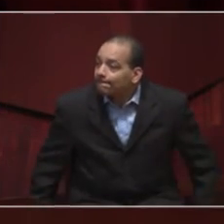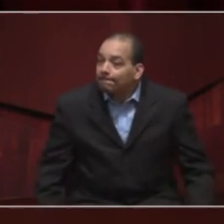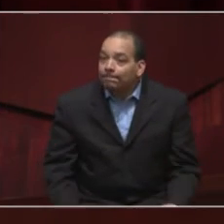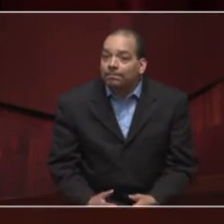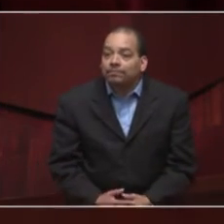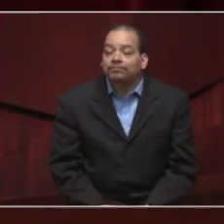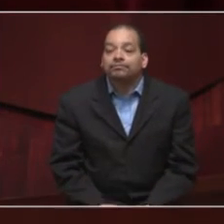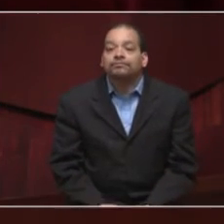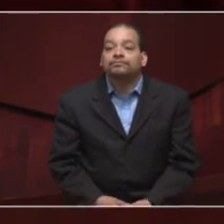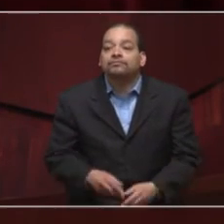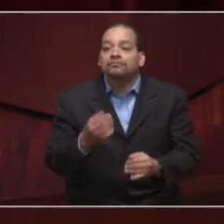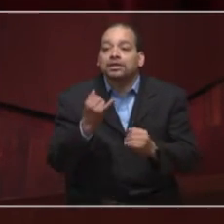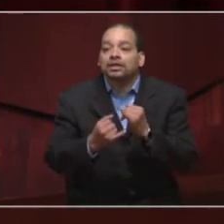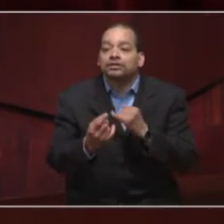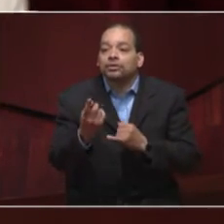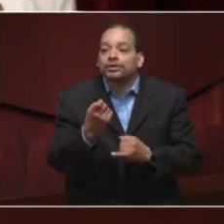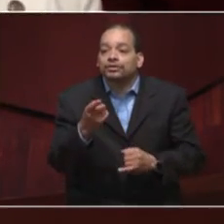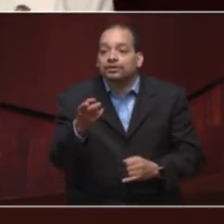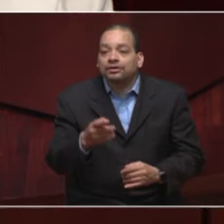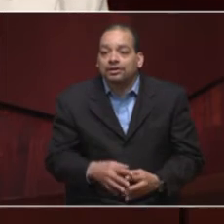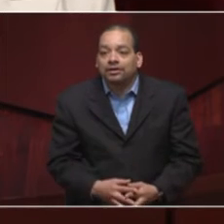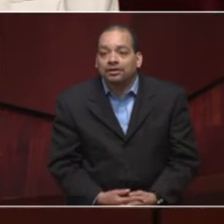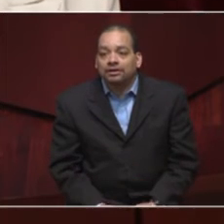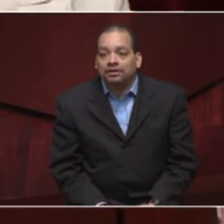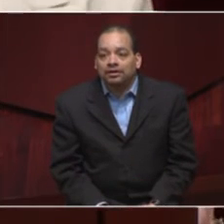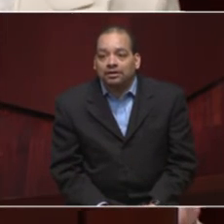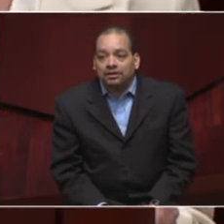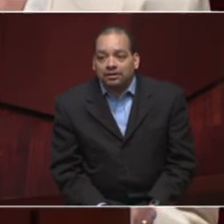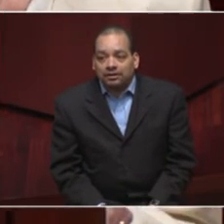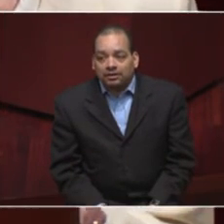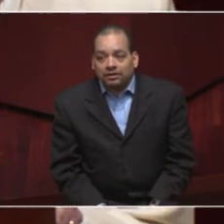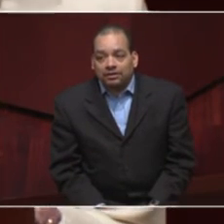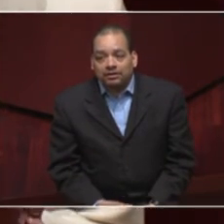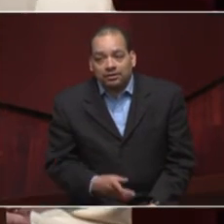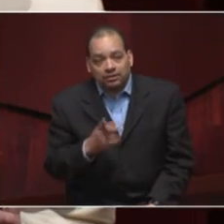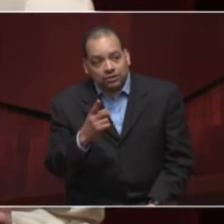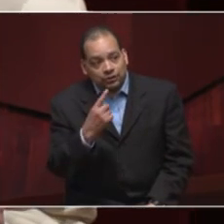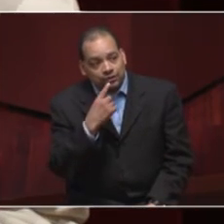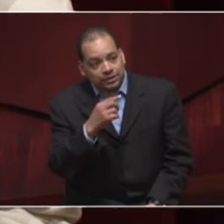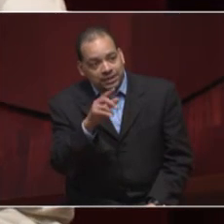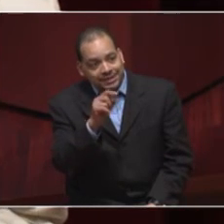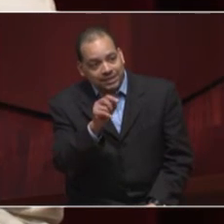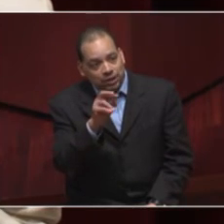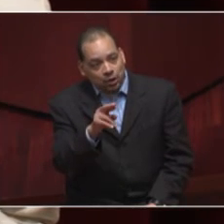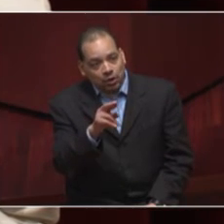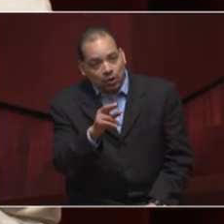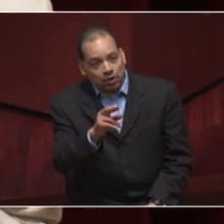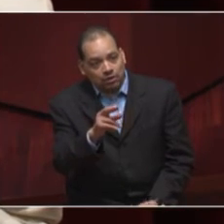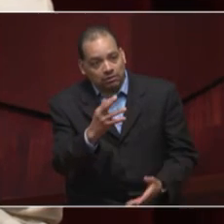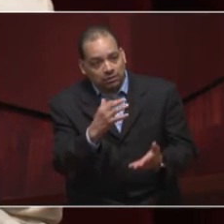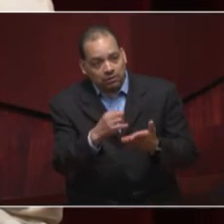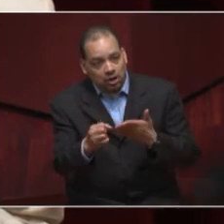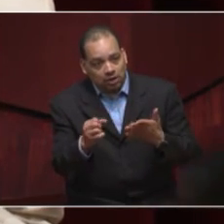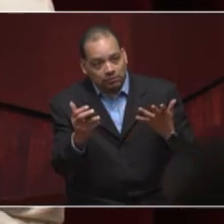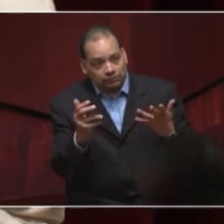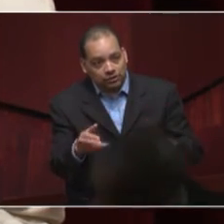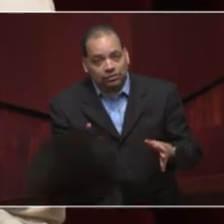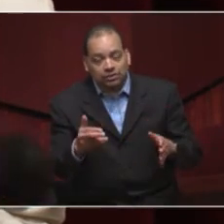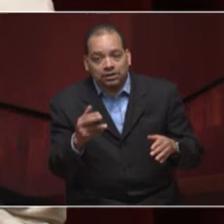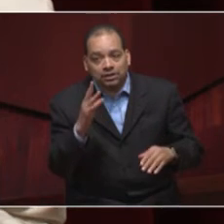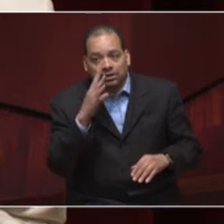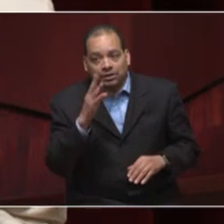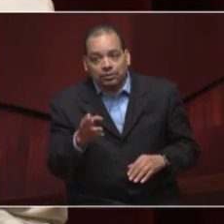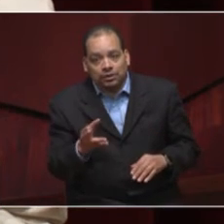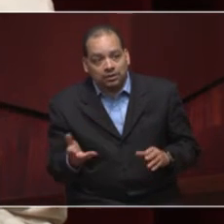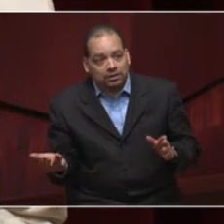One last quick question. Certainly. You stated that the TRs that have been expired, are you going to place them back